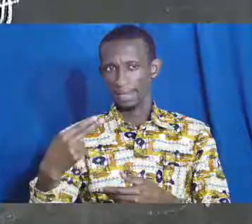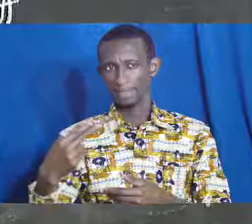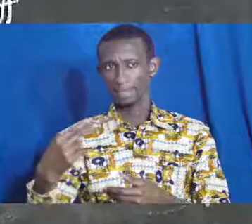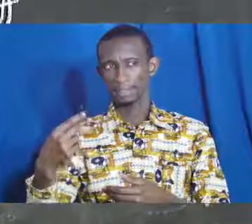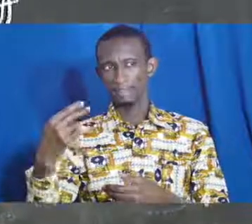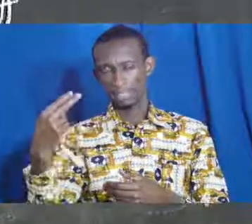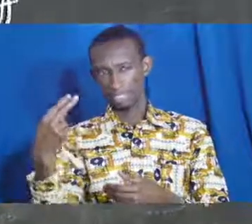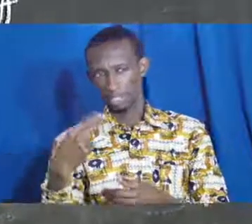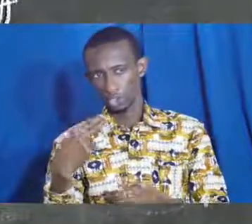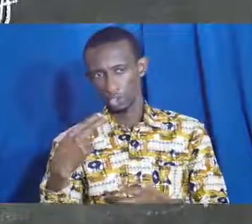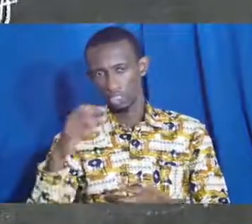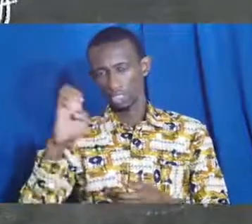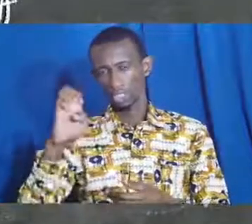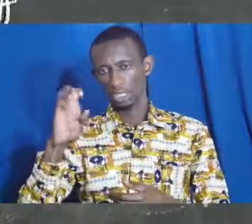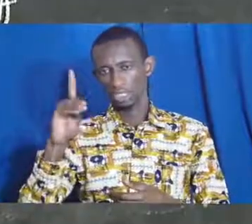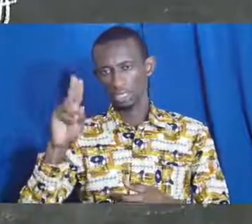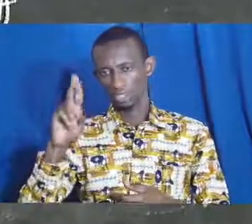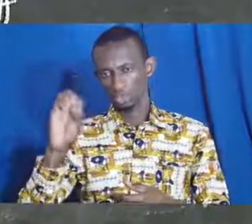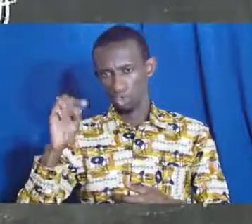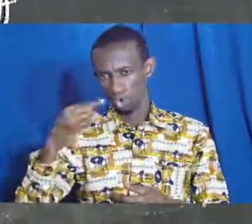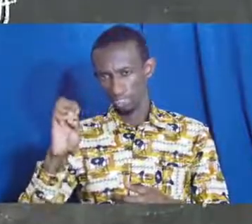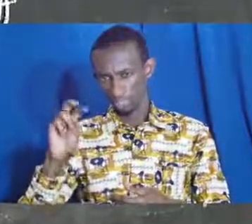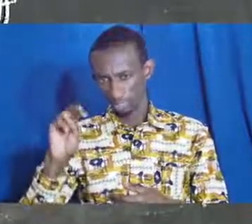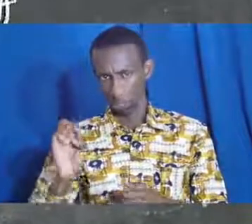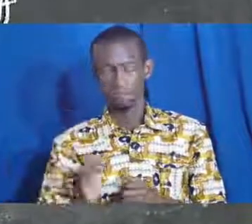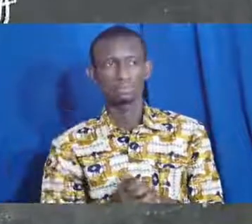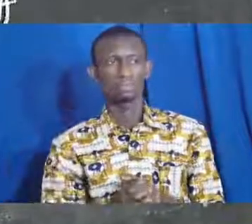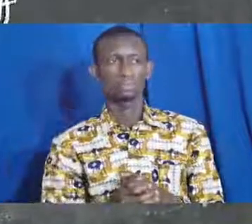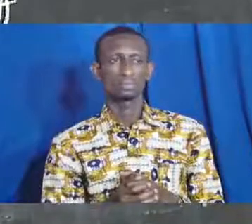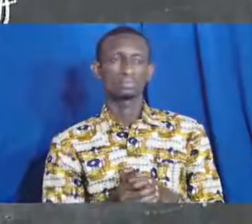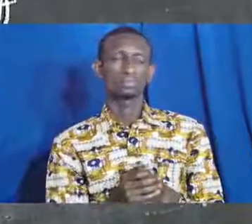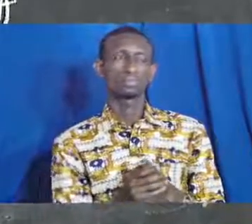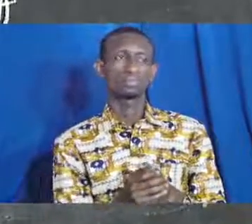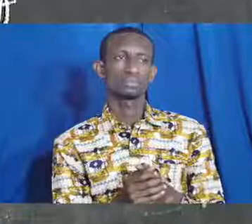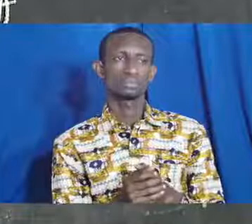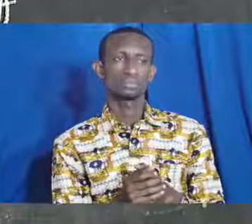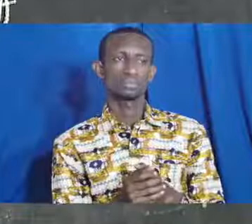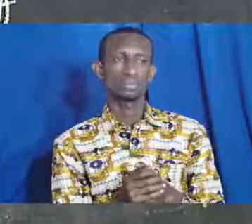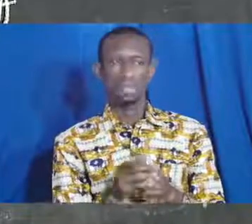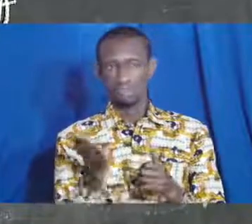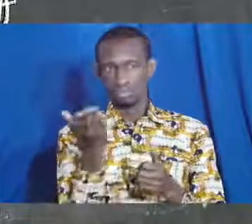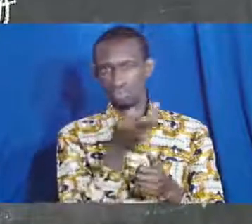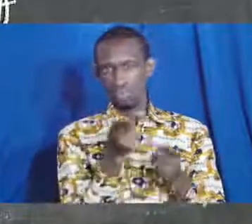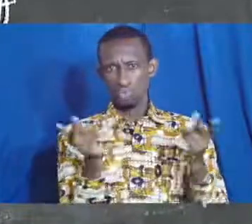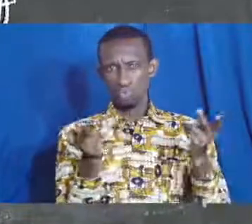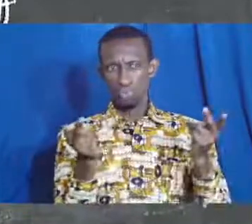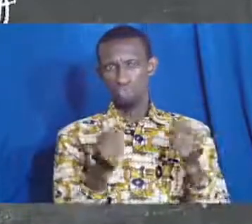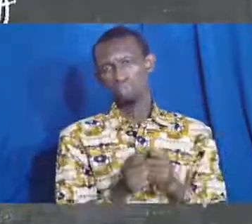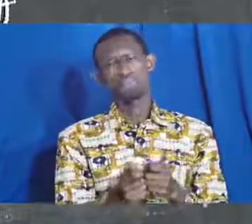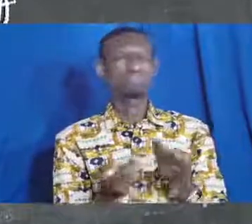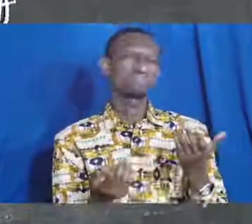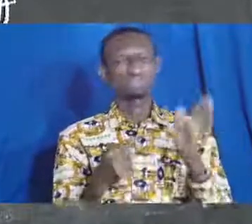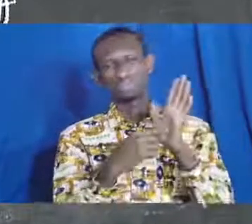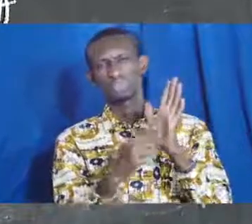are combining together to form this product. So it is also one of the examples